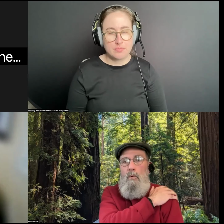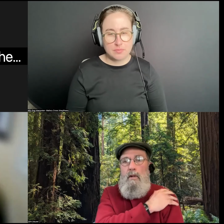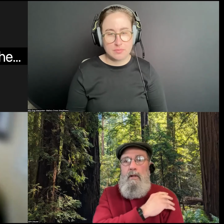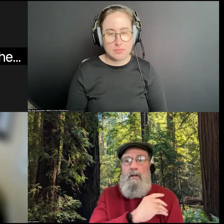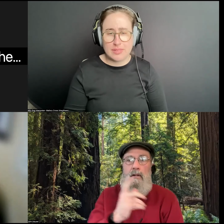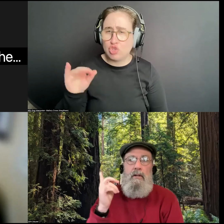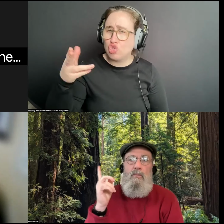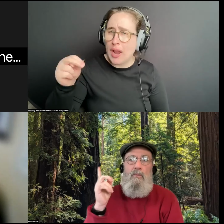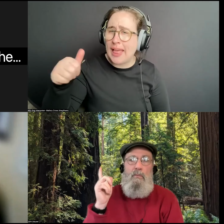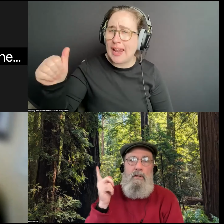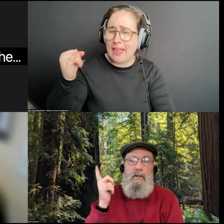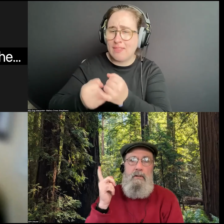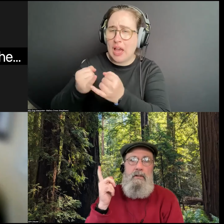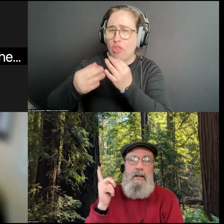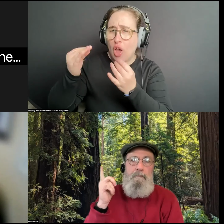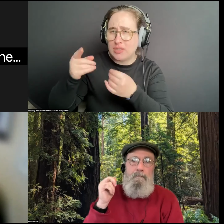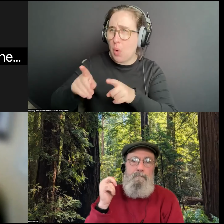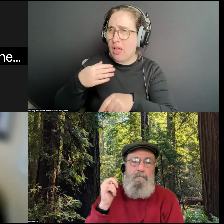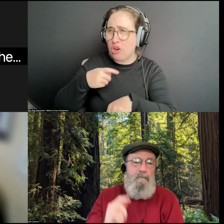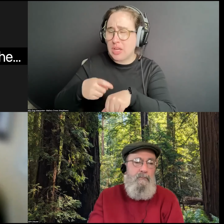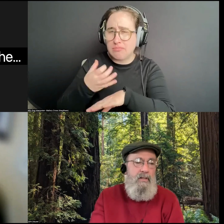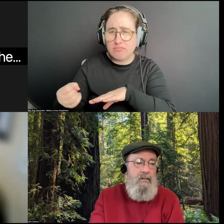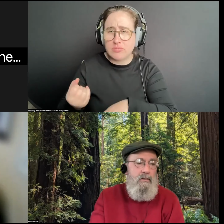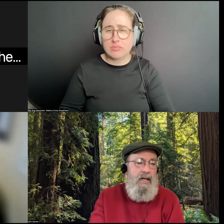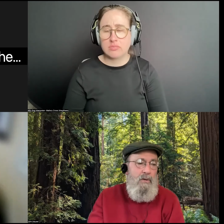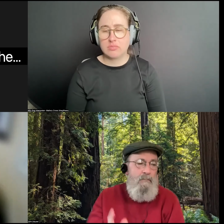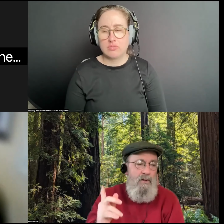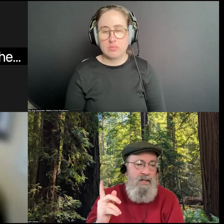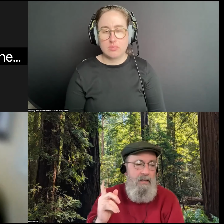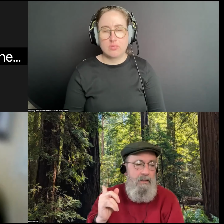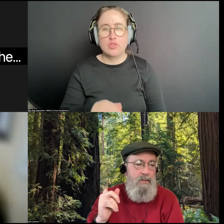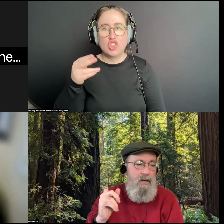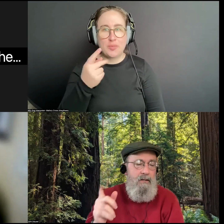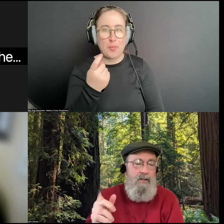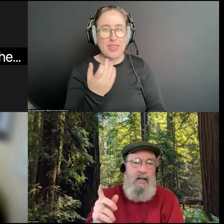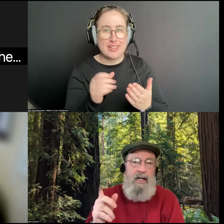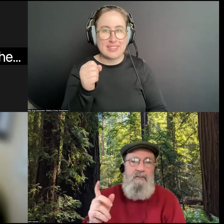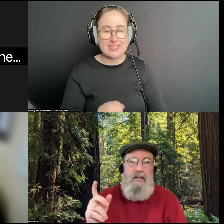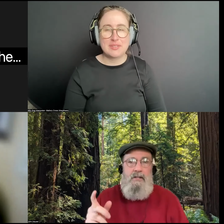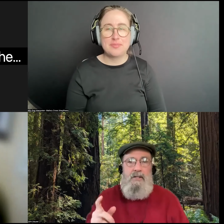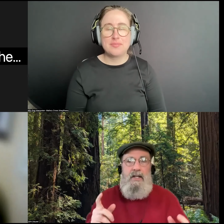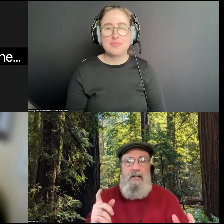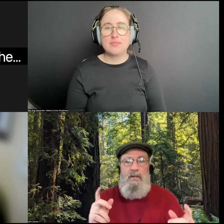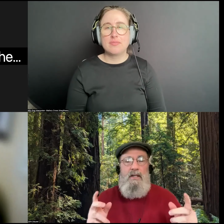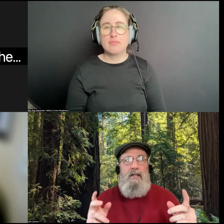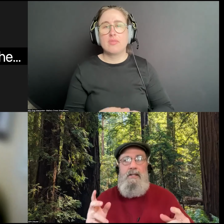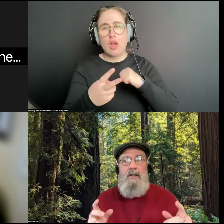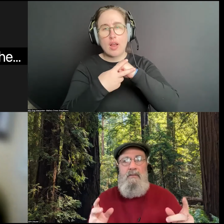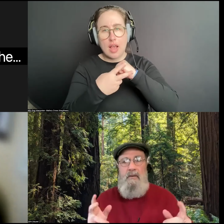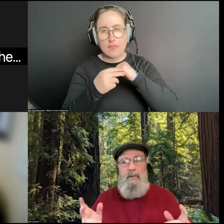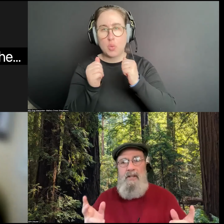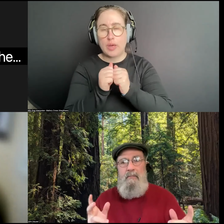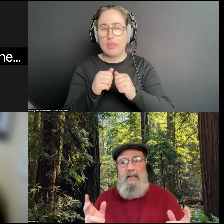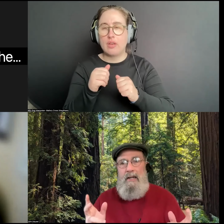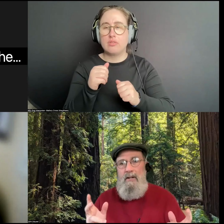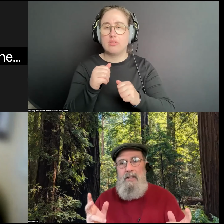final thoughts on as our time is wrapping up here? Yeah, one more thing. The archive, in association with the Institute